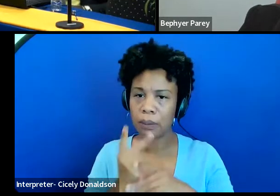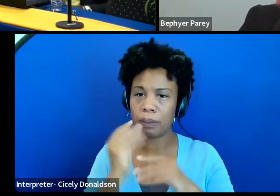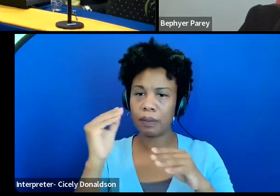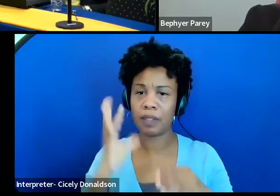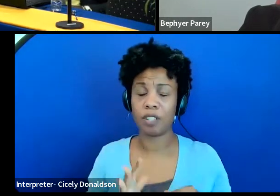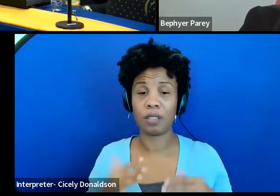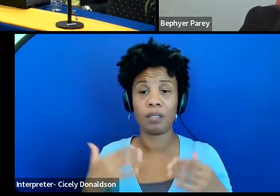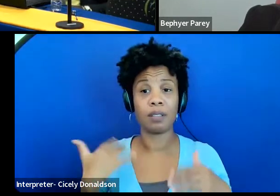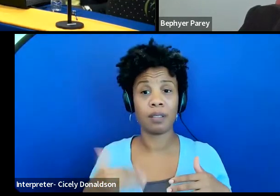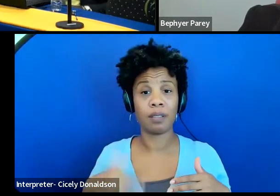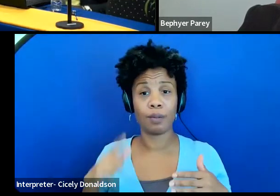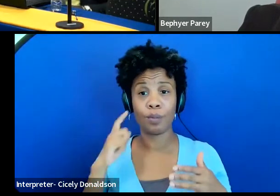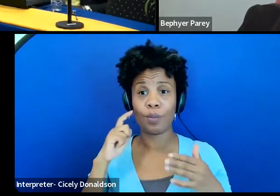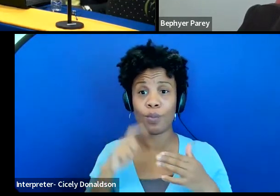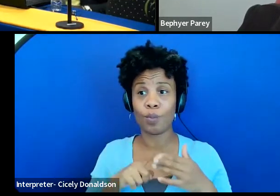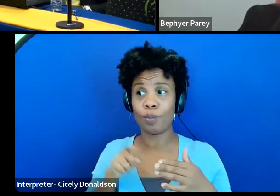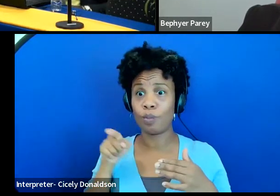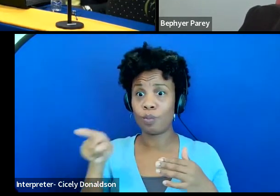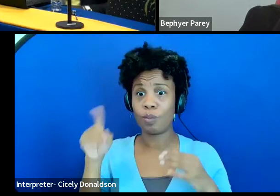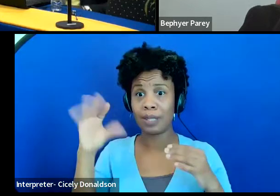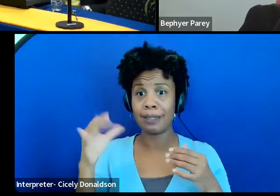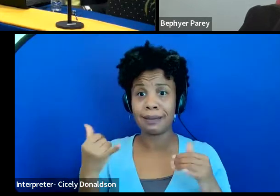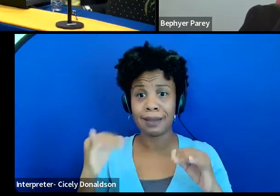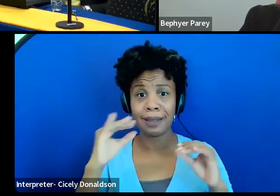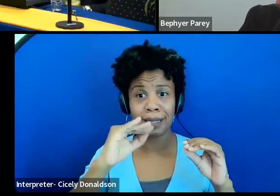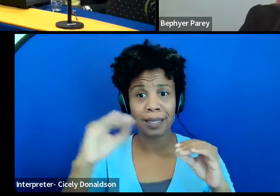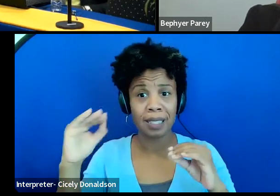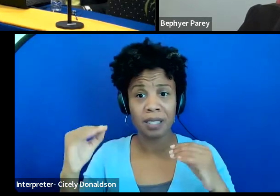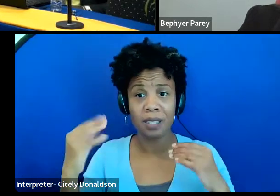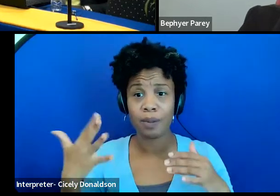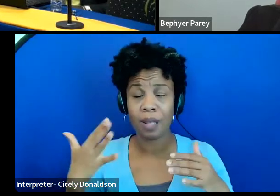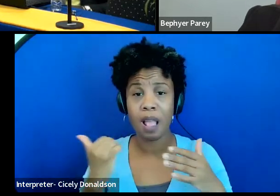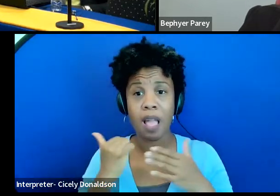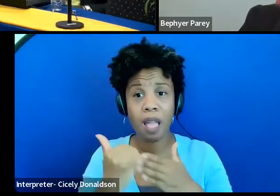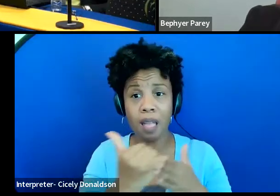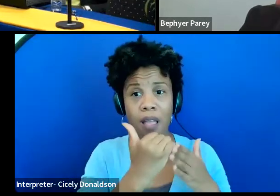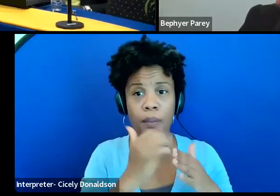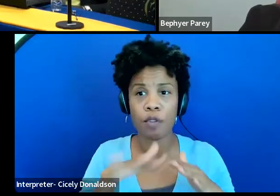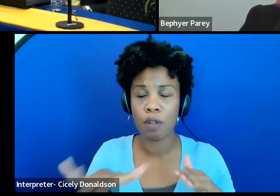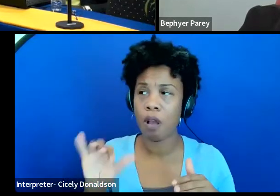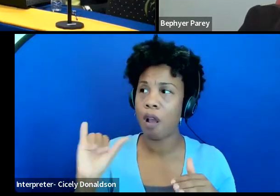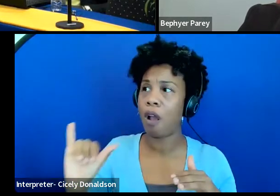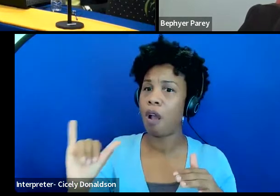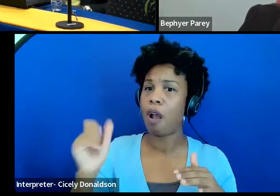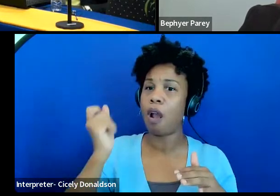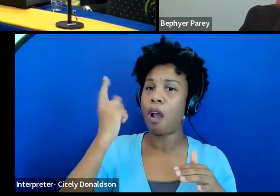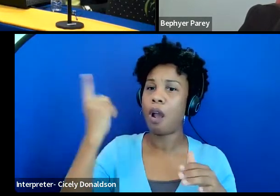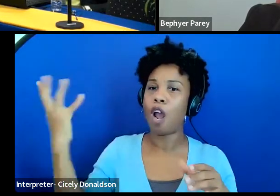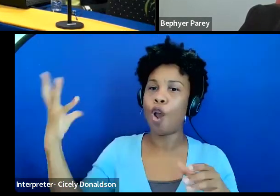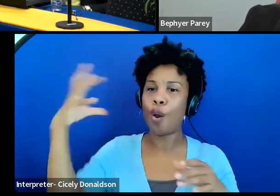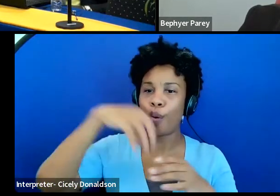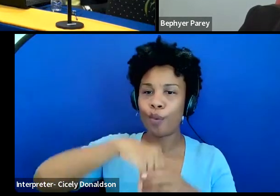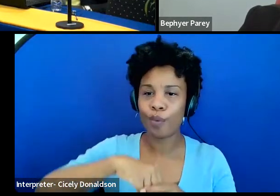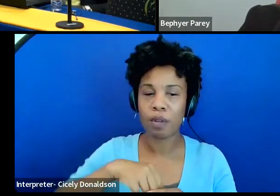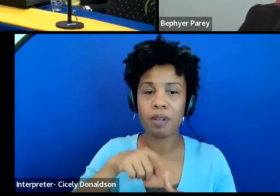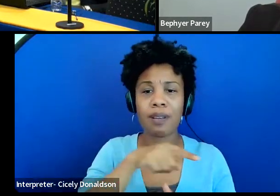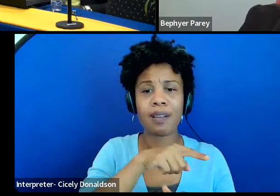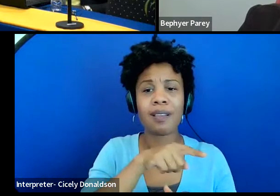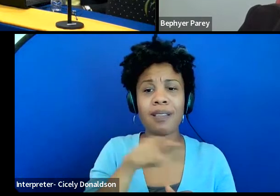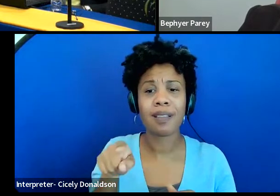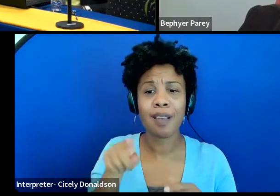to cement the whole matter of inclusion in our children. I mean, the children are so